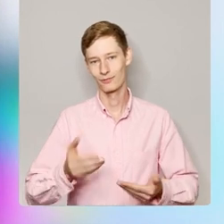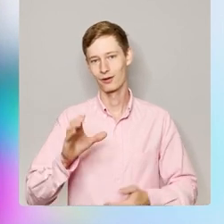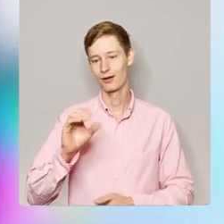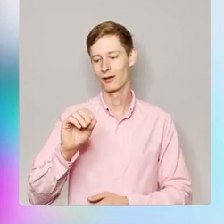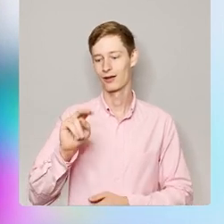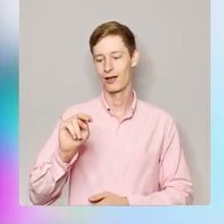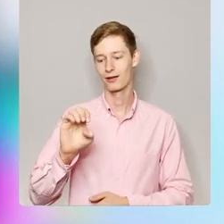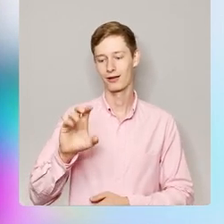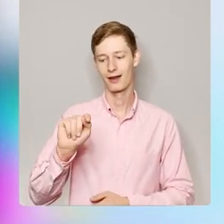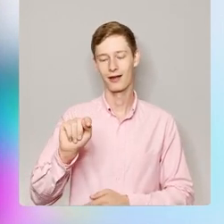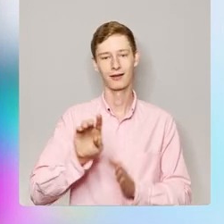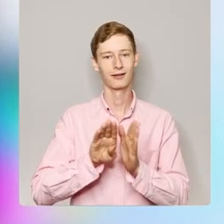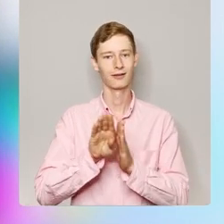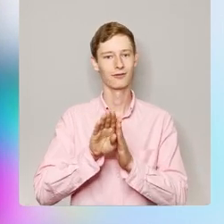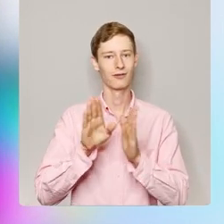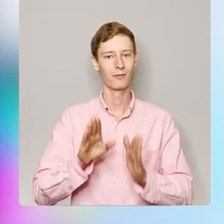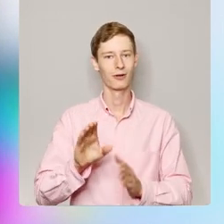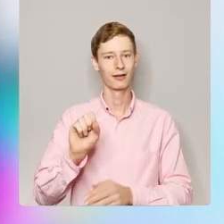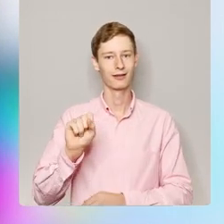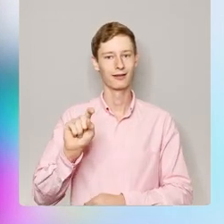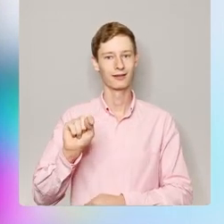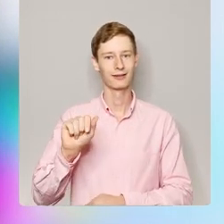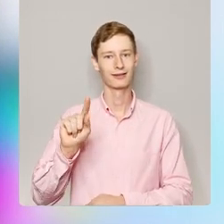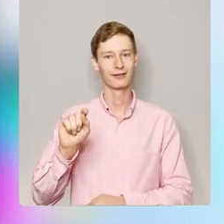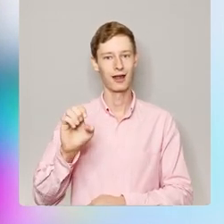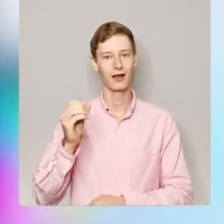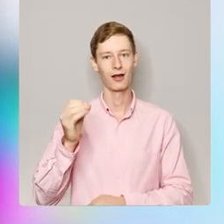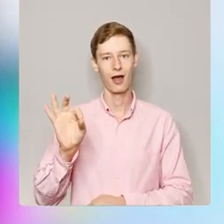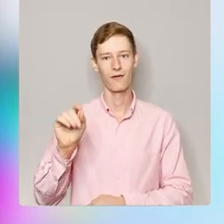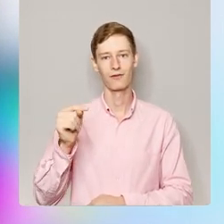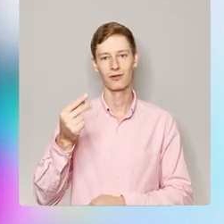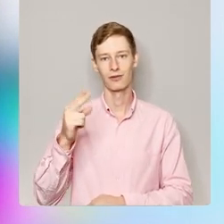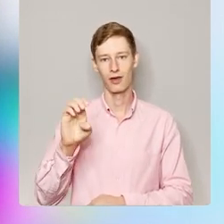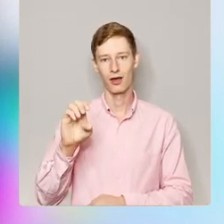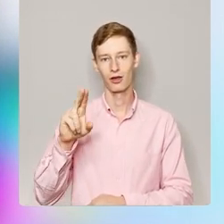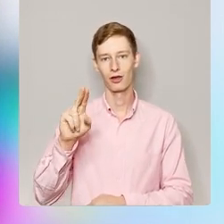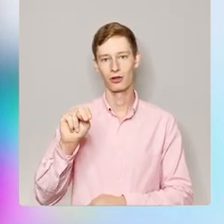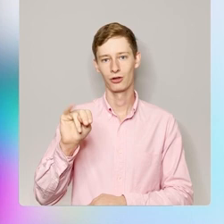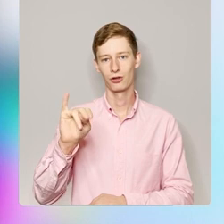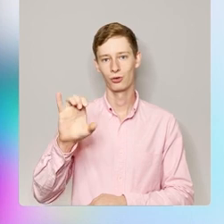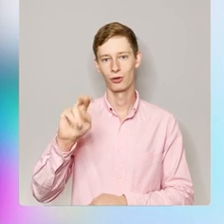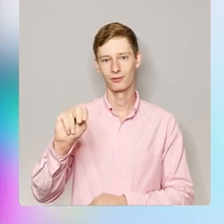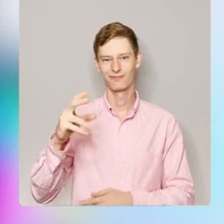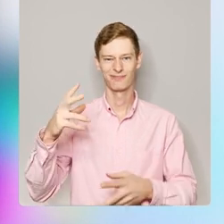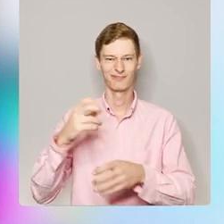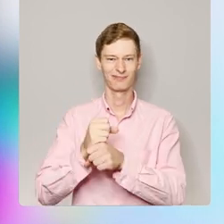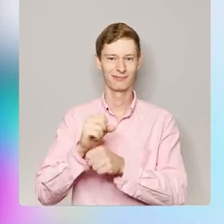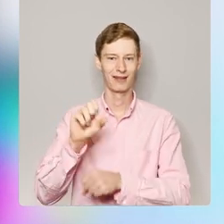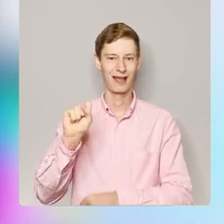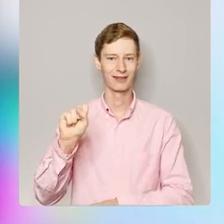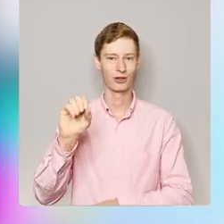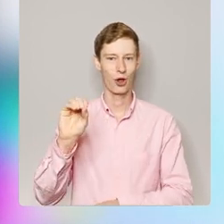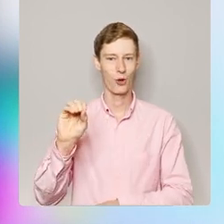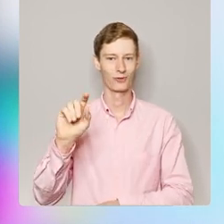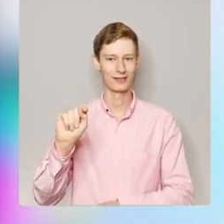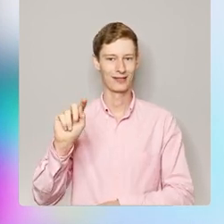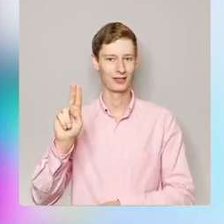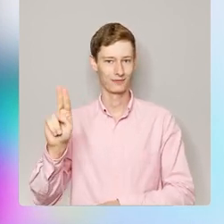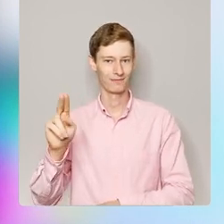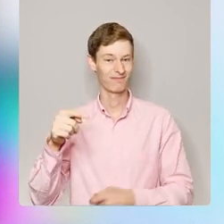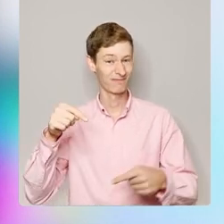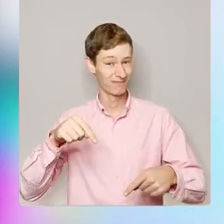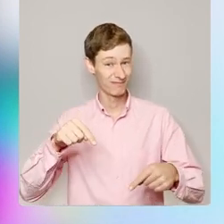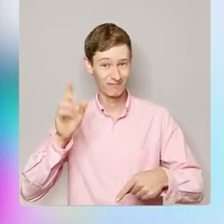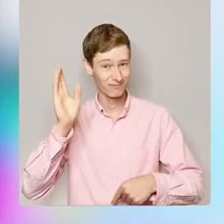Welcome to the Connect Developer State of the Union. This session is designed to give you, developers, a view into our